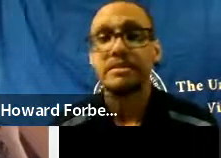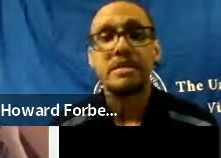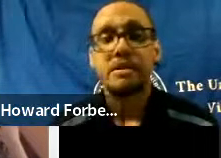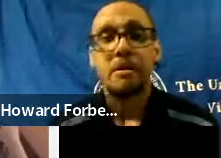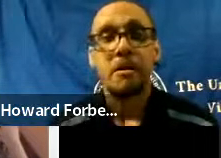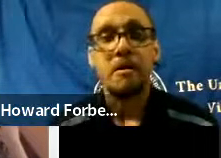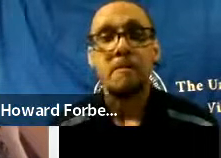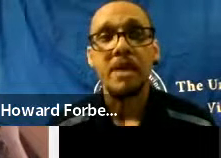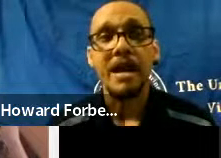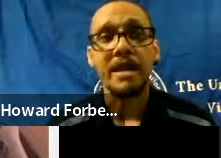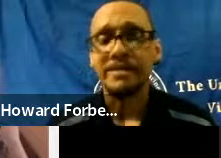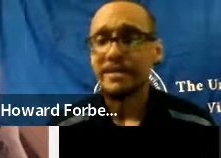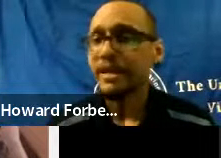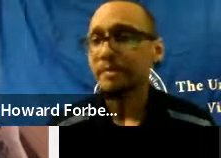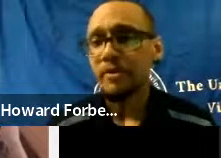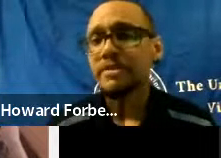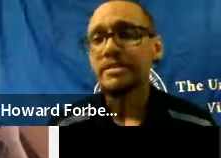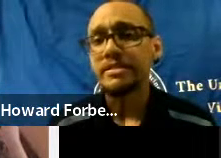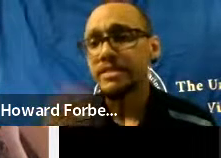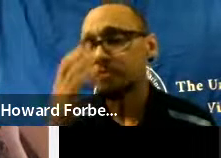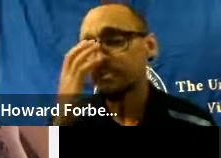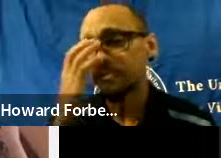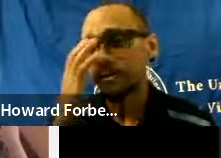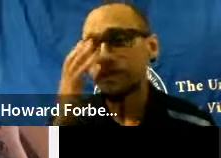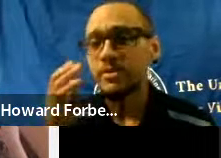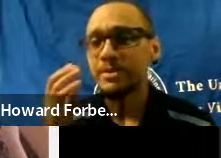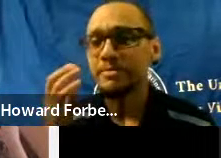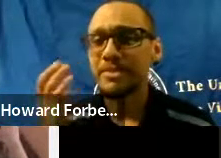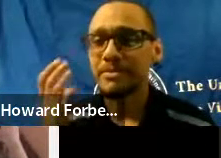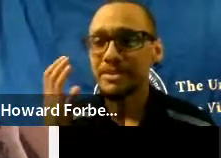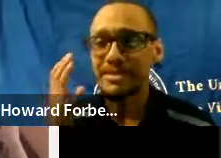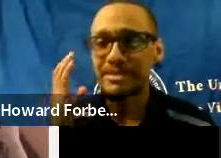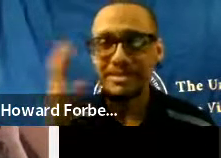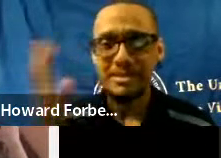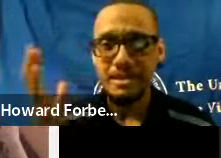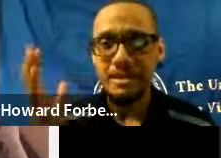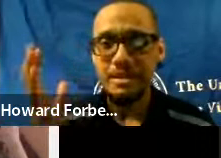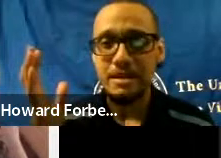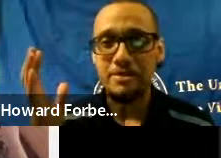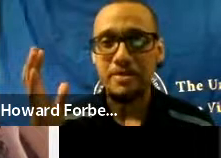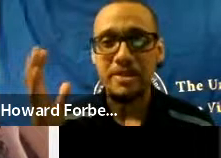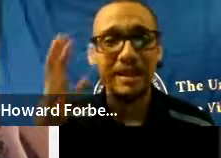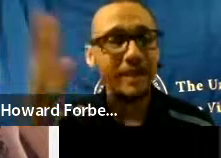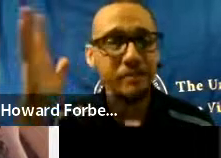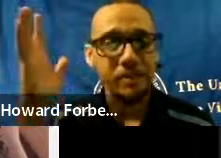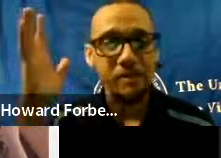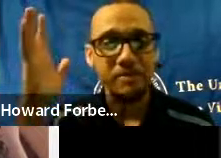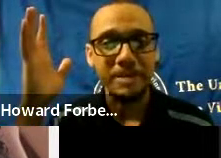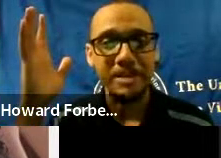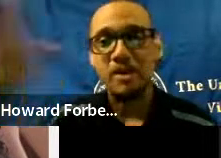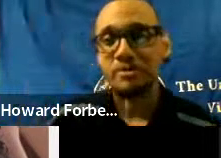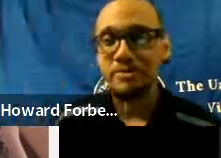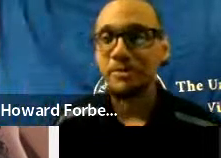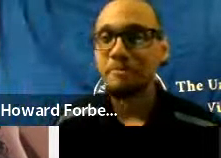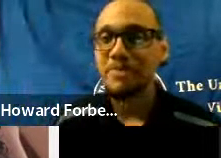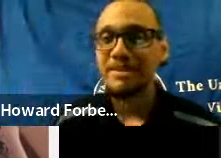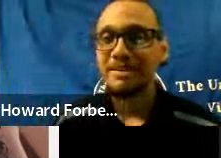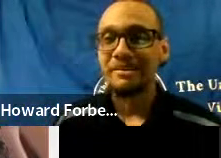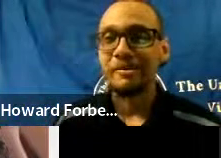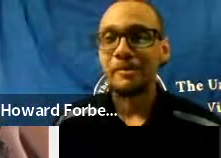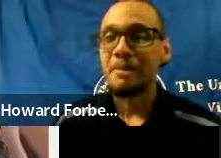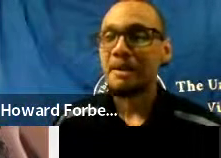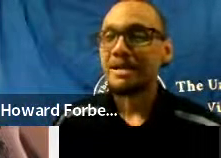in science. And I think I had pointed to this before, to be able to see, that light bulb in other